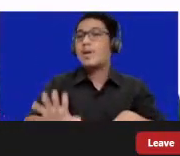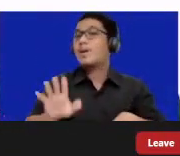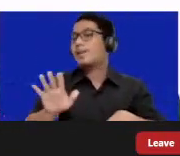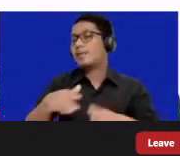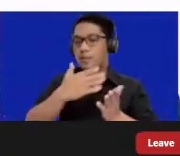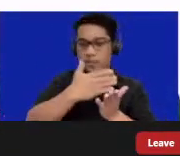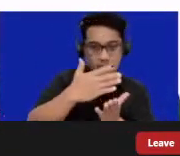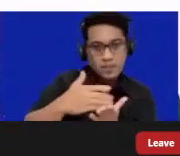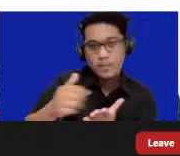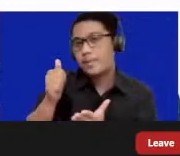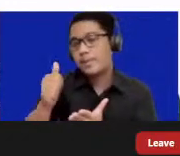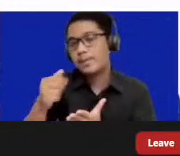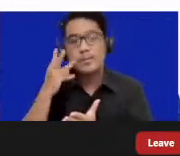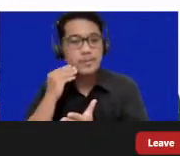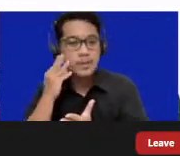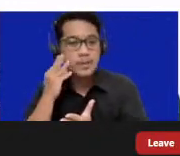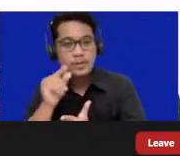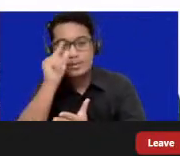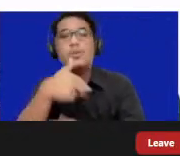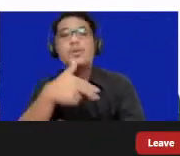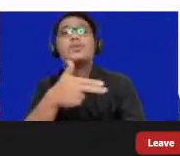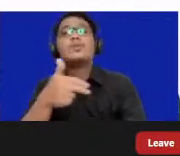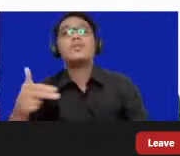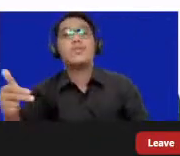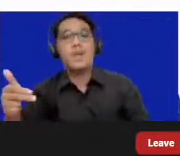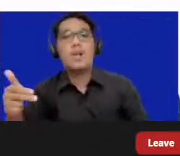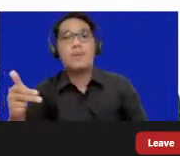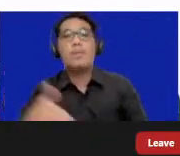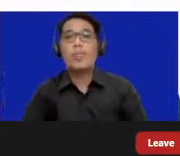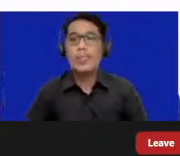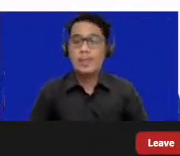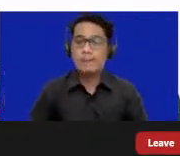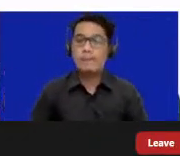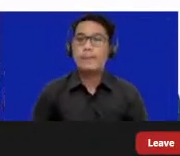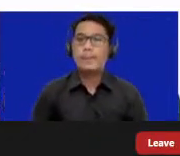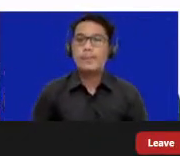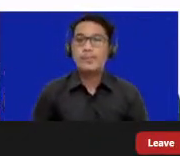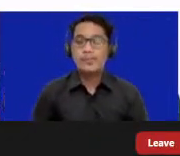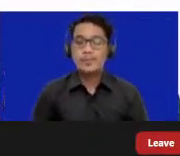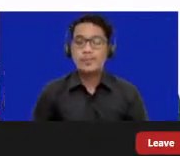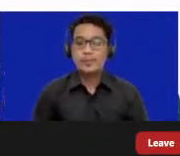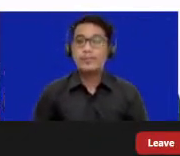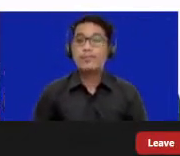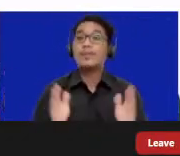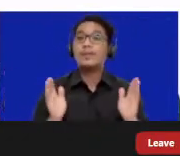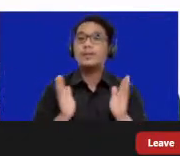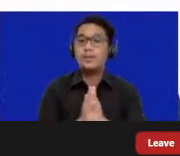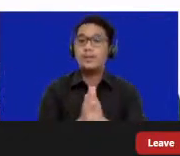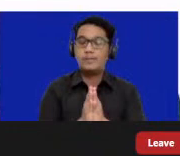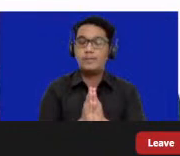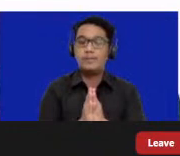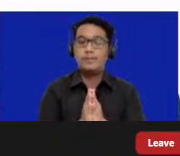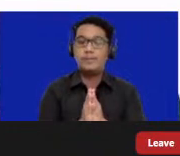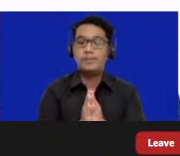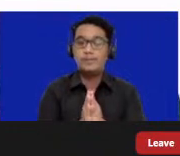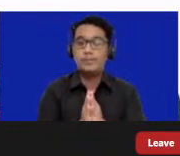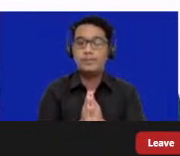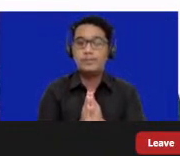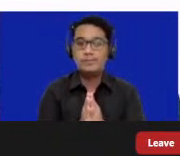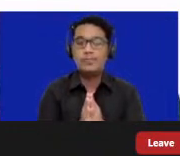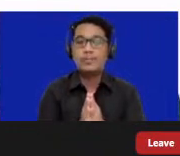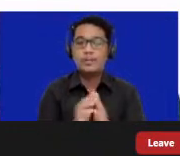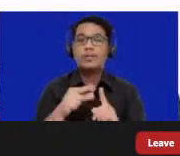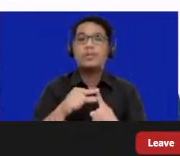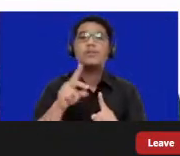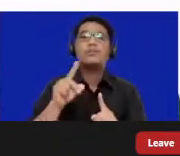counterparts. And we are actually our disaster profile, all the same